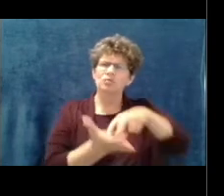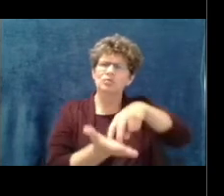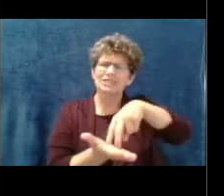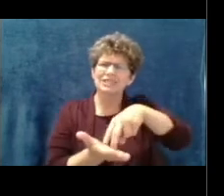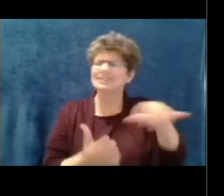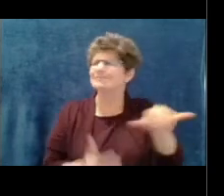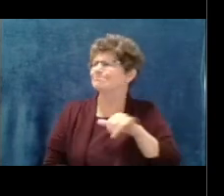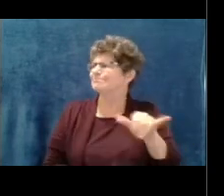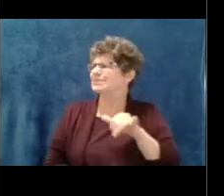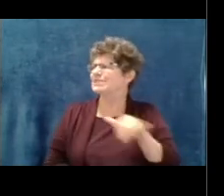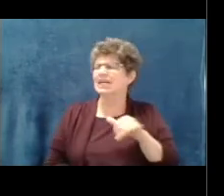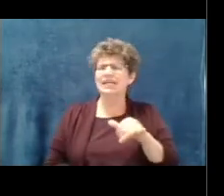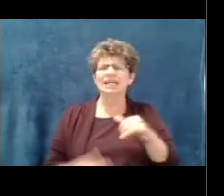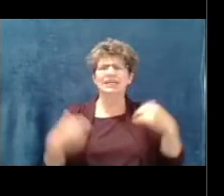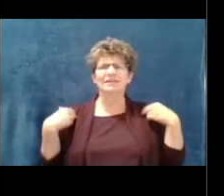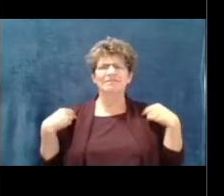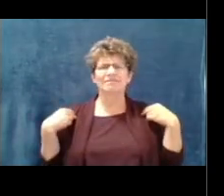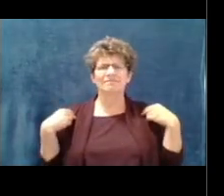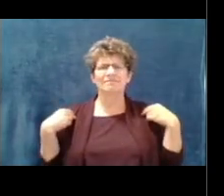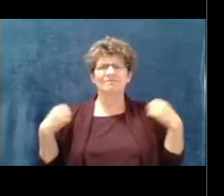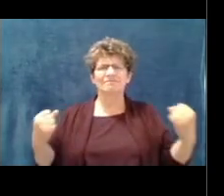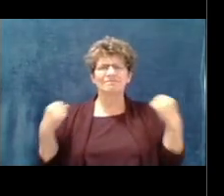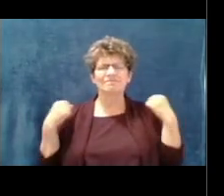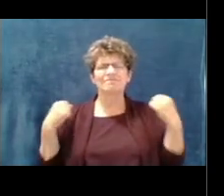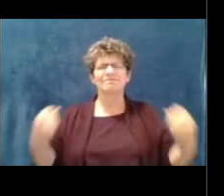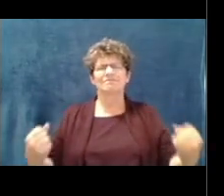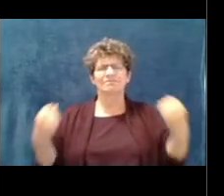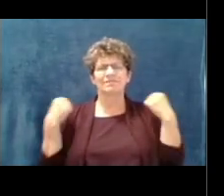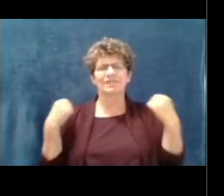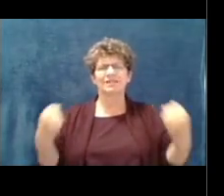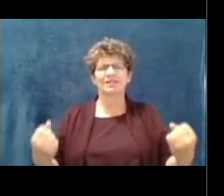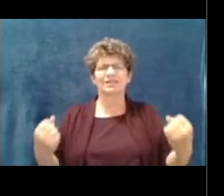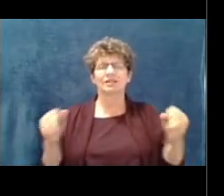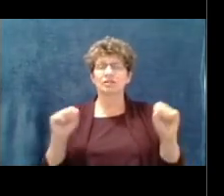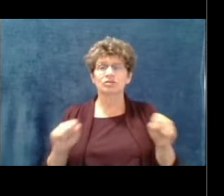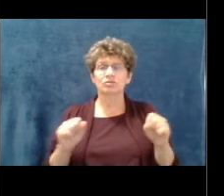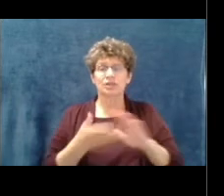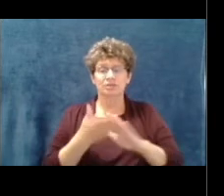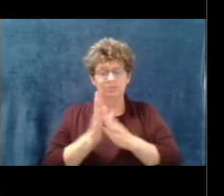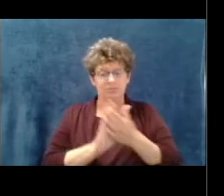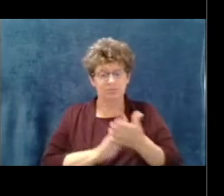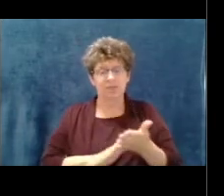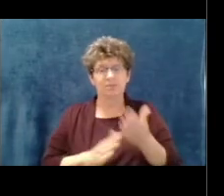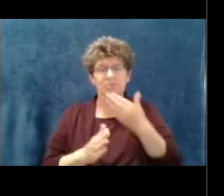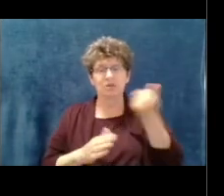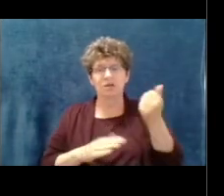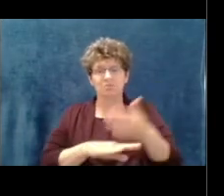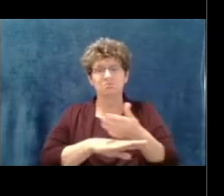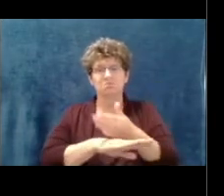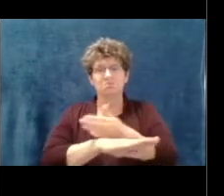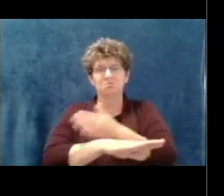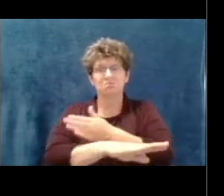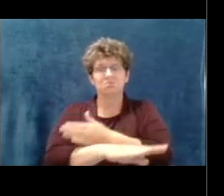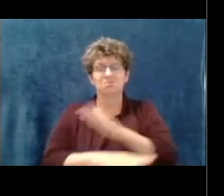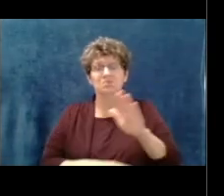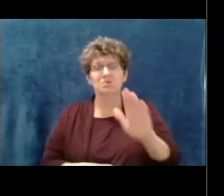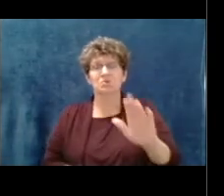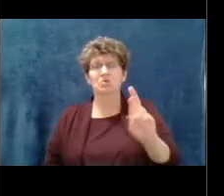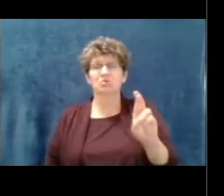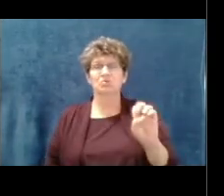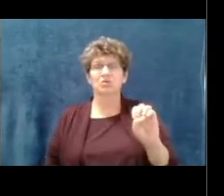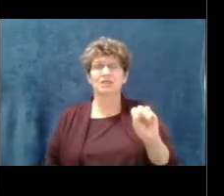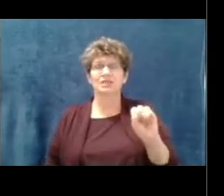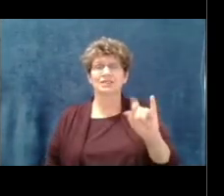you can exercise. It's something you can grow over time. It's not necessarily a trait that you're born with. And it's something that